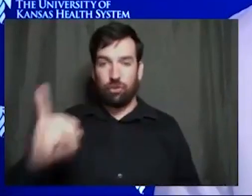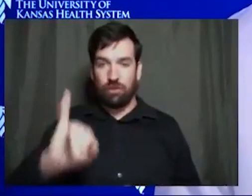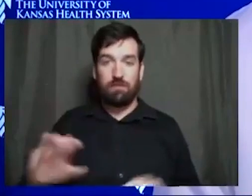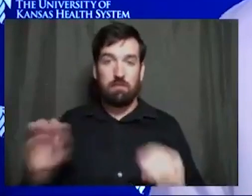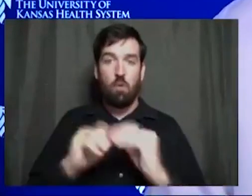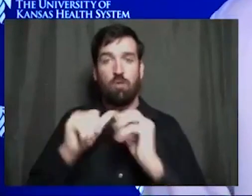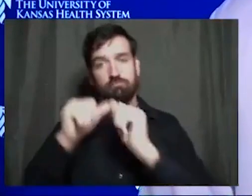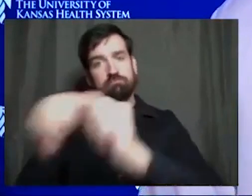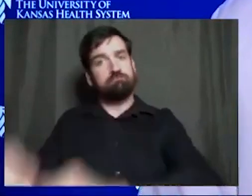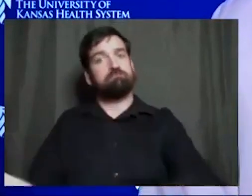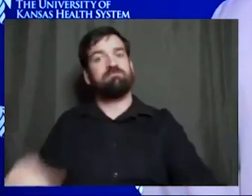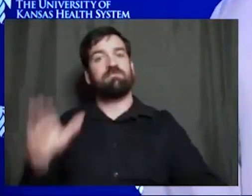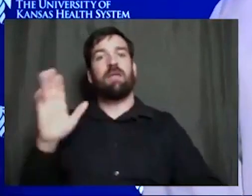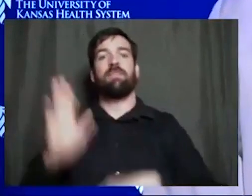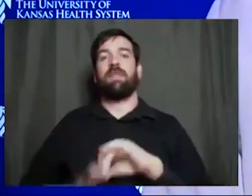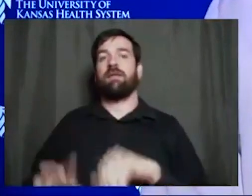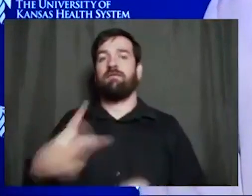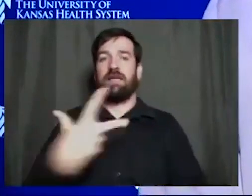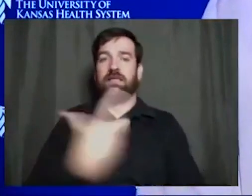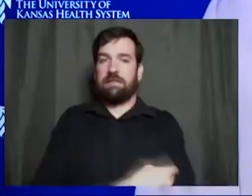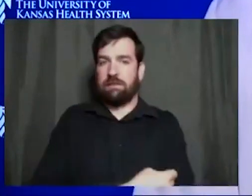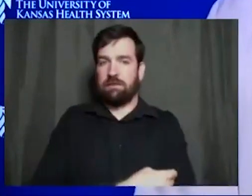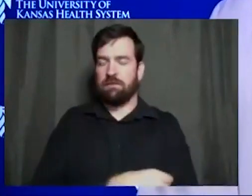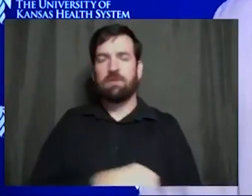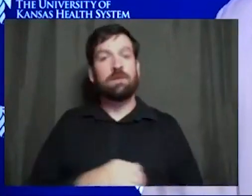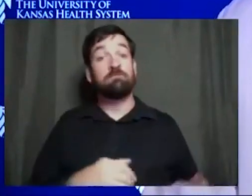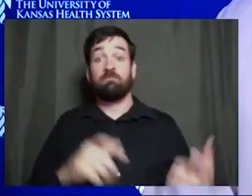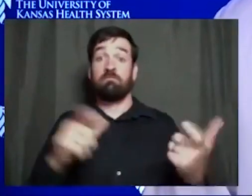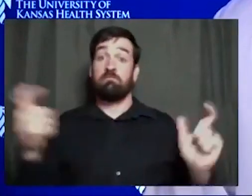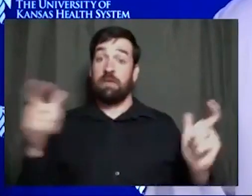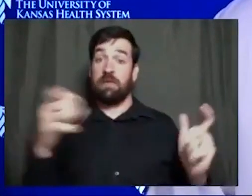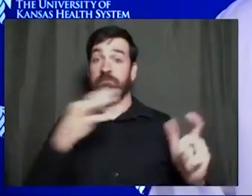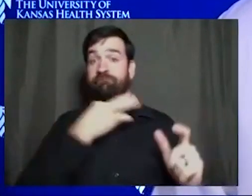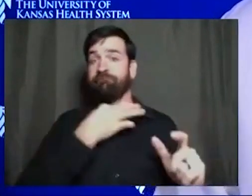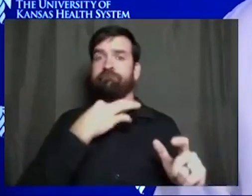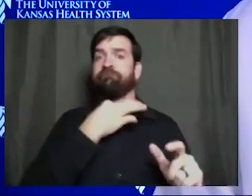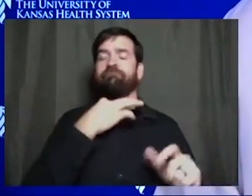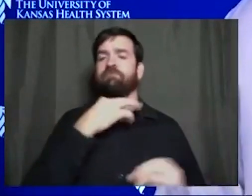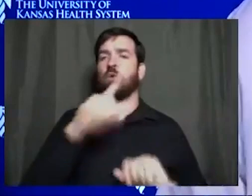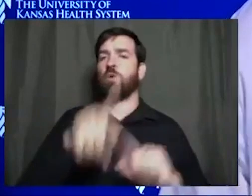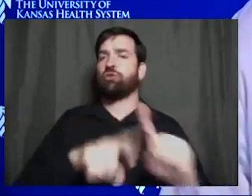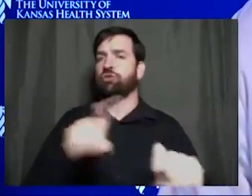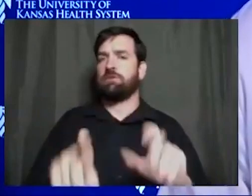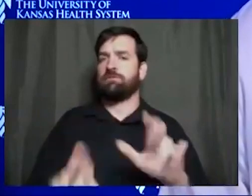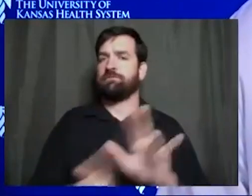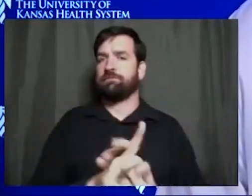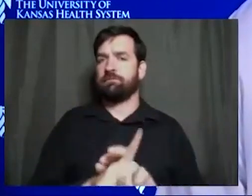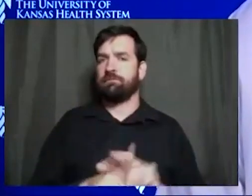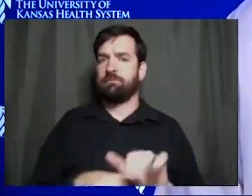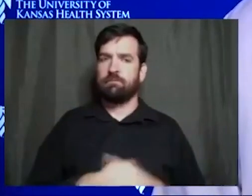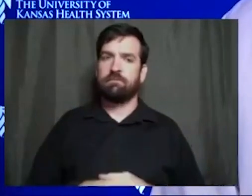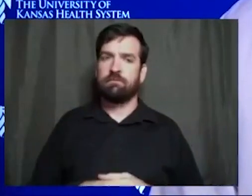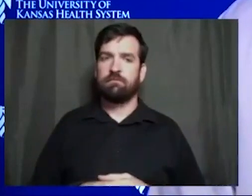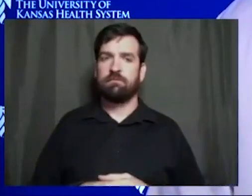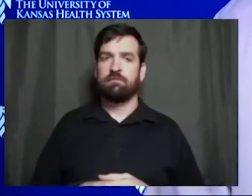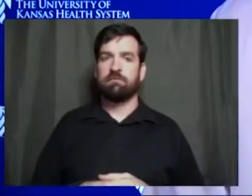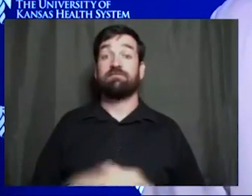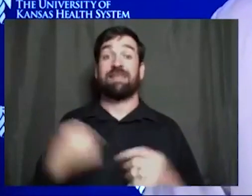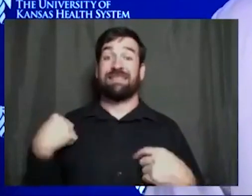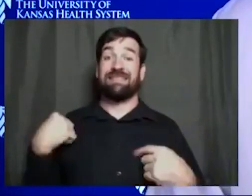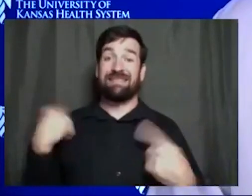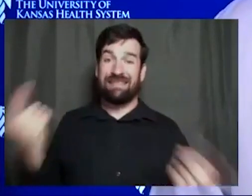a couple. So this is a big question that has arisen and has been around since the vaccines came